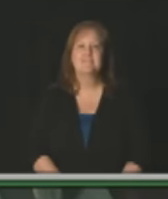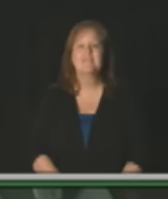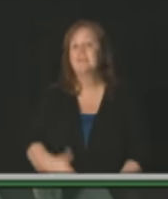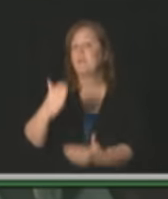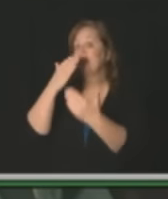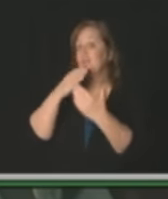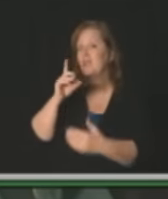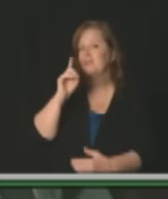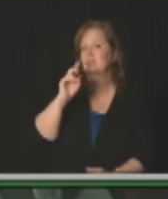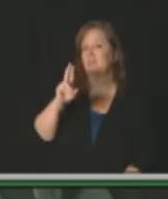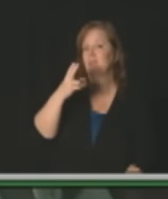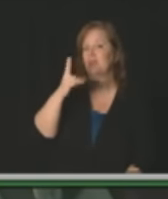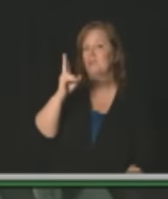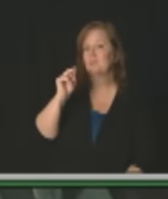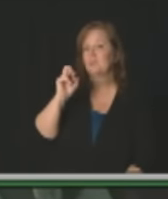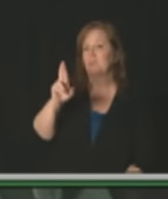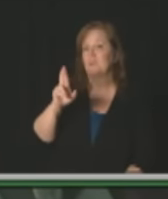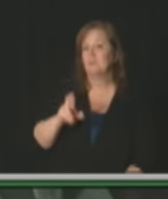Thank you, Dr. Horner.